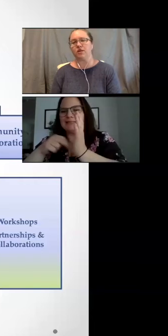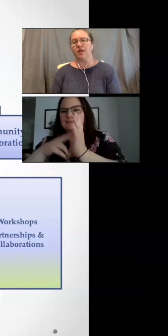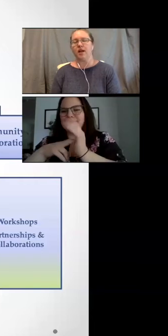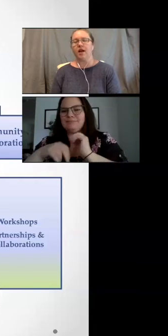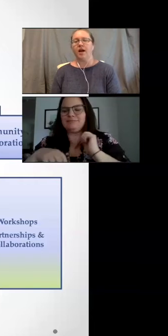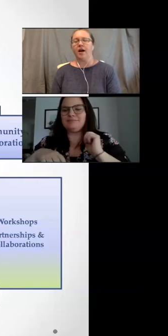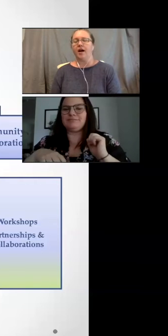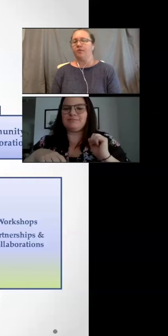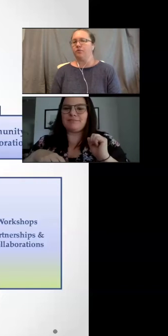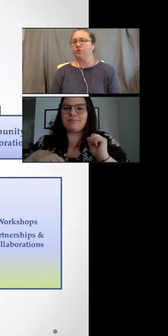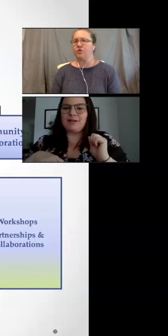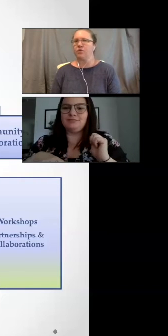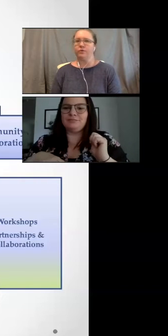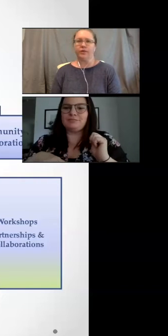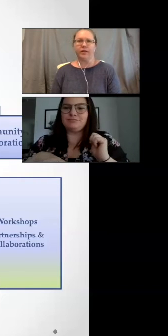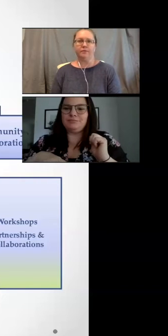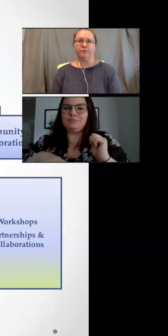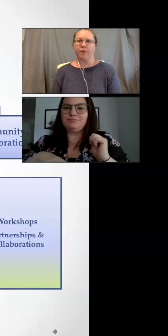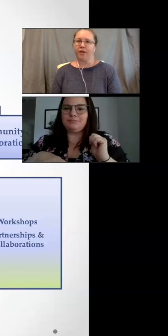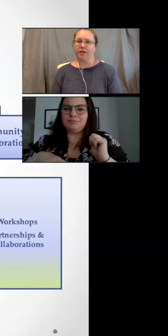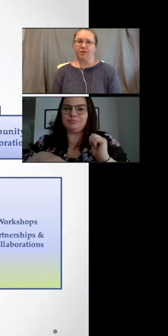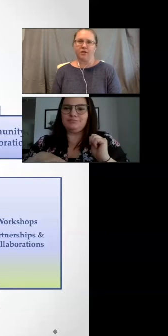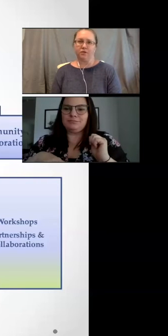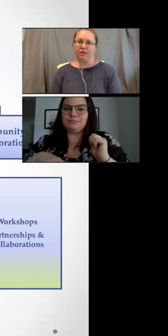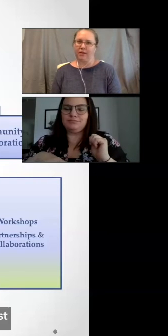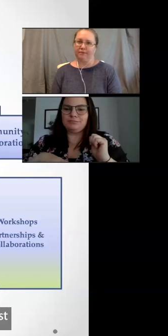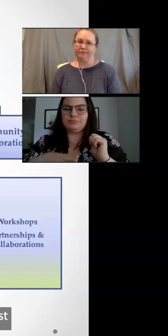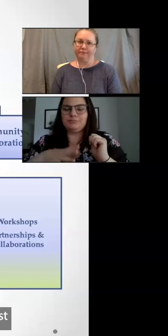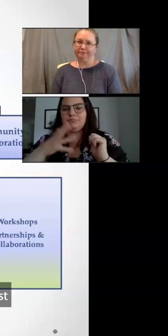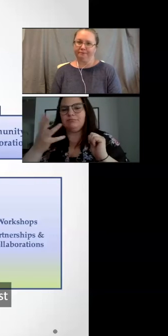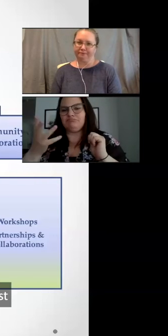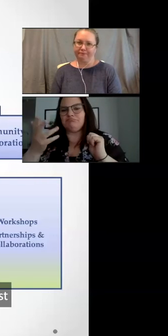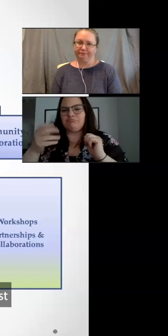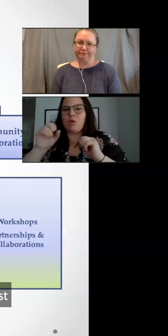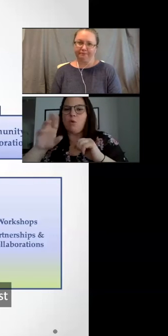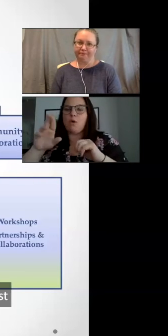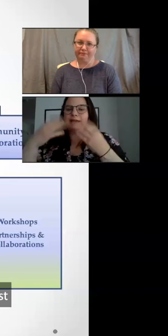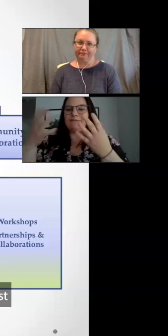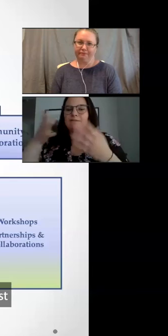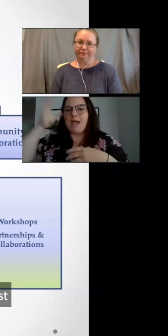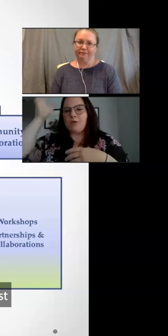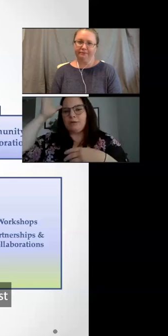children just really bought into reading?